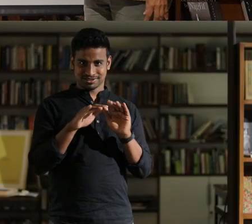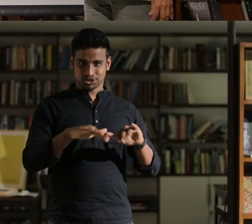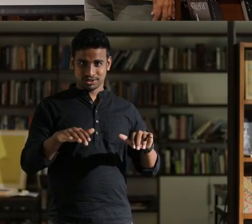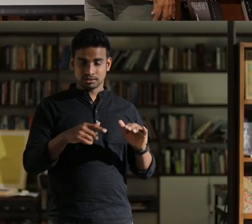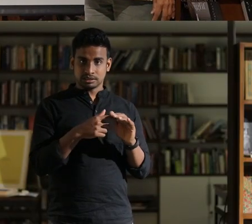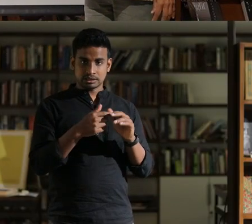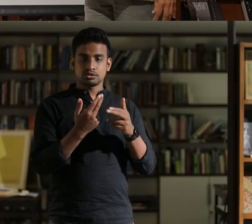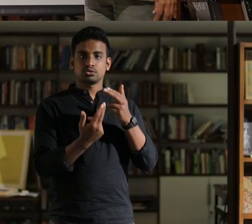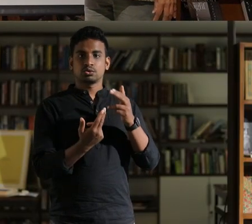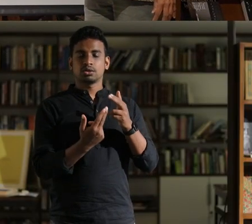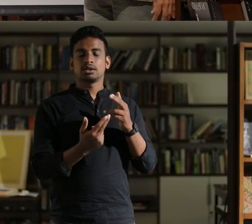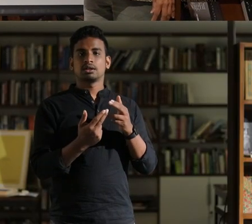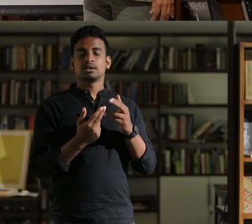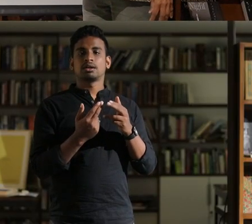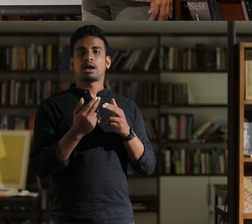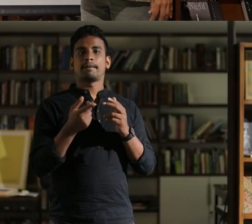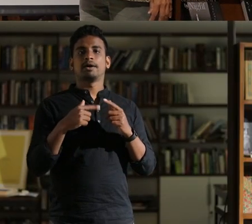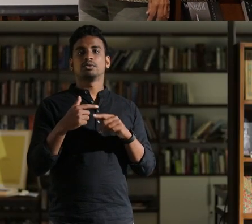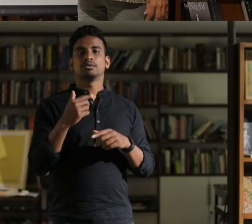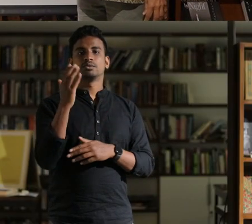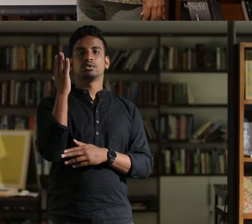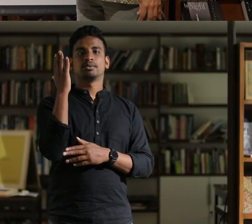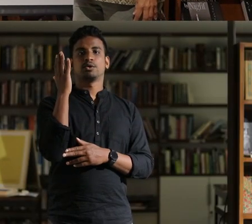water bottle.